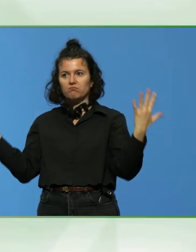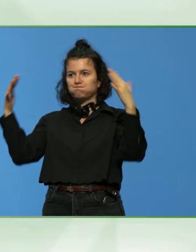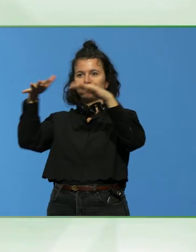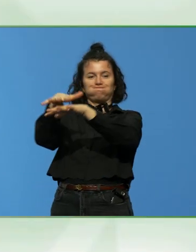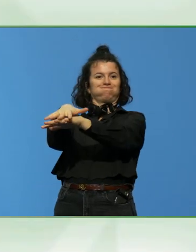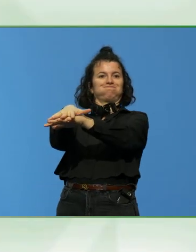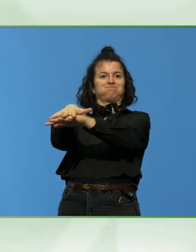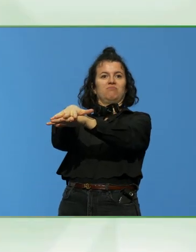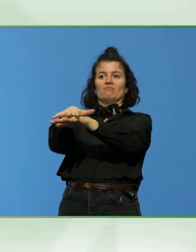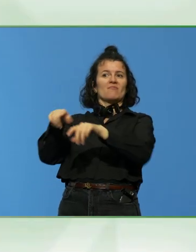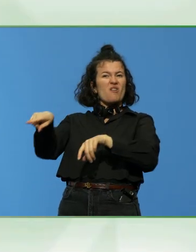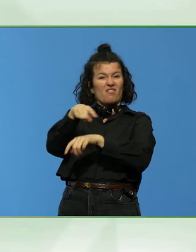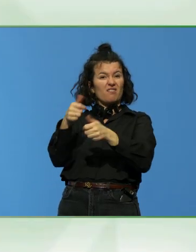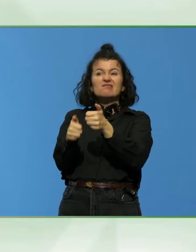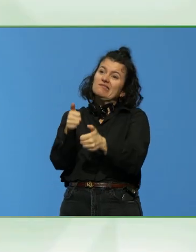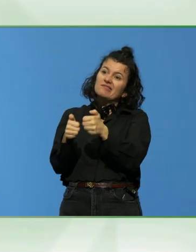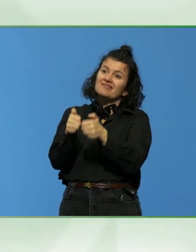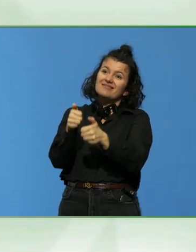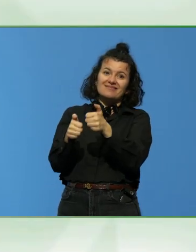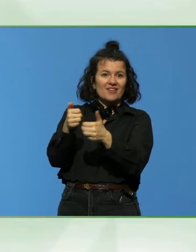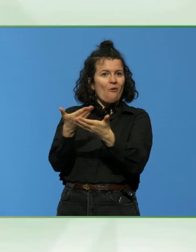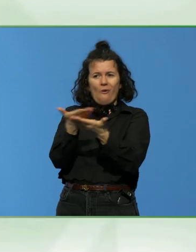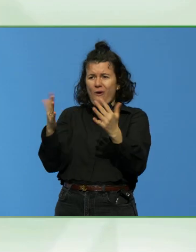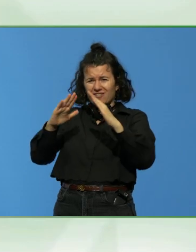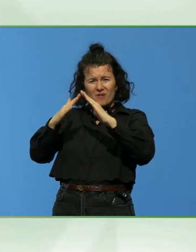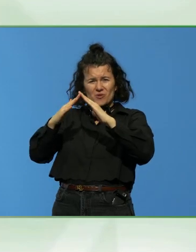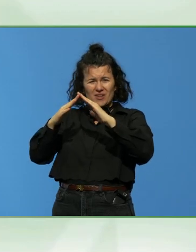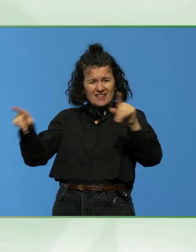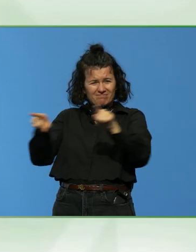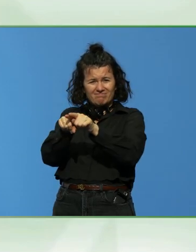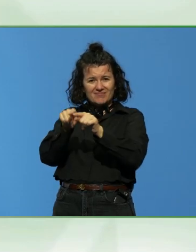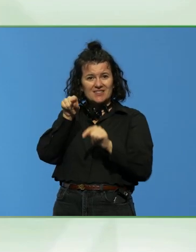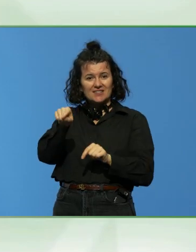everyone can do it, and everyone belong to the